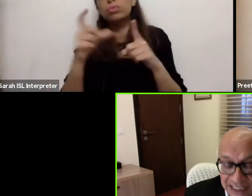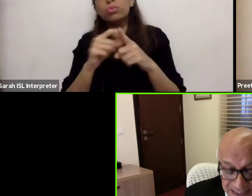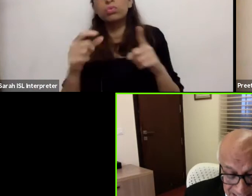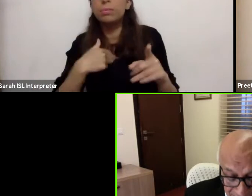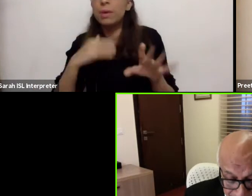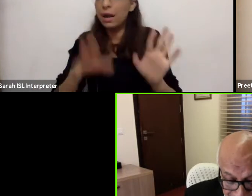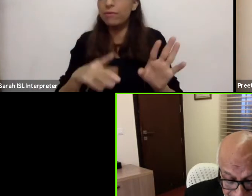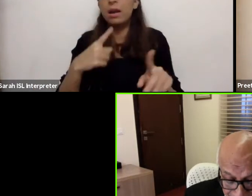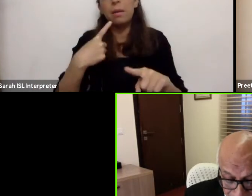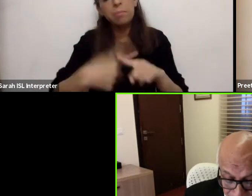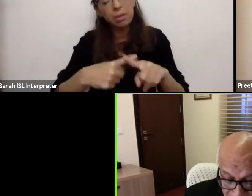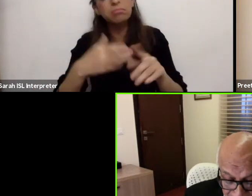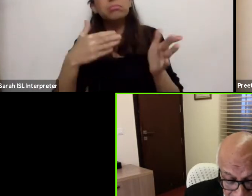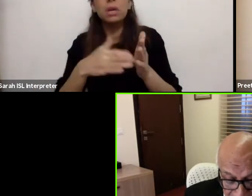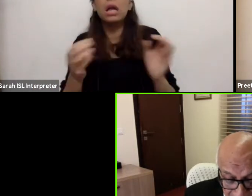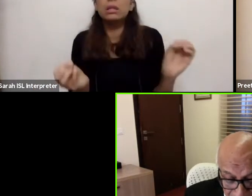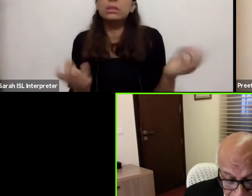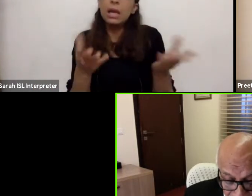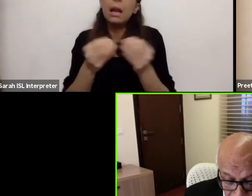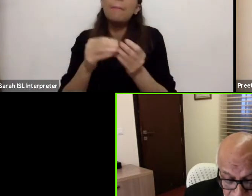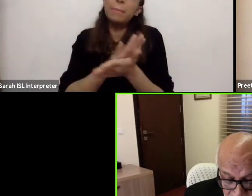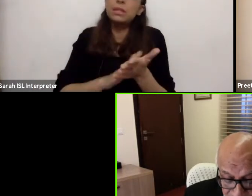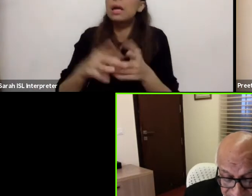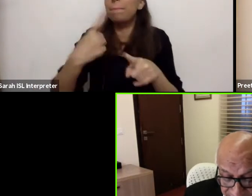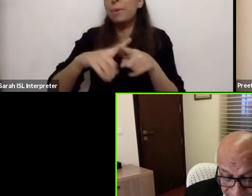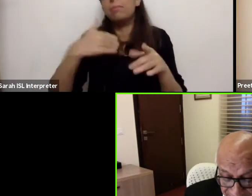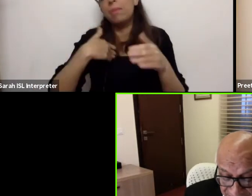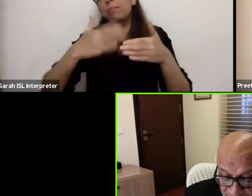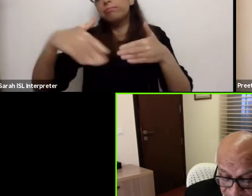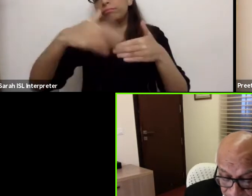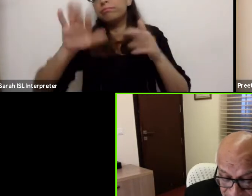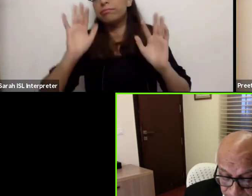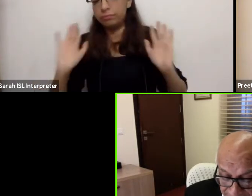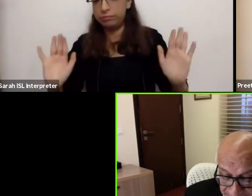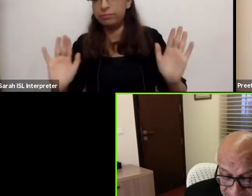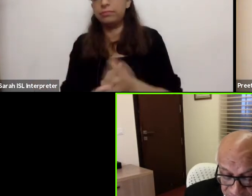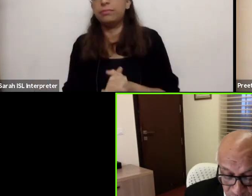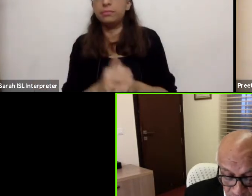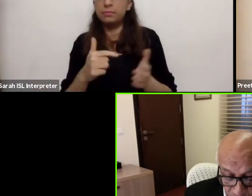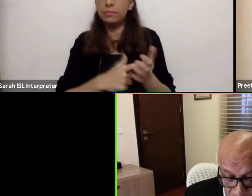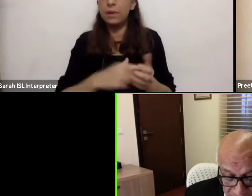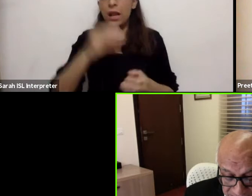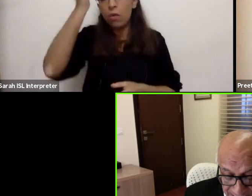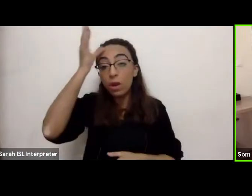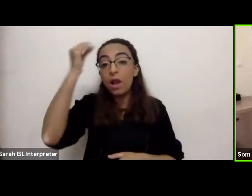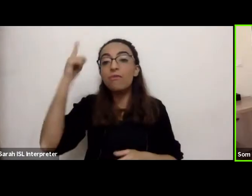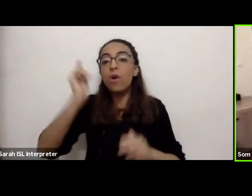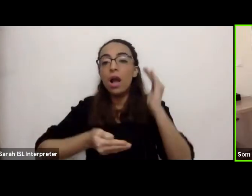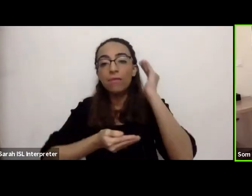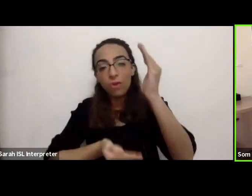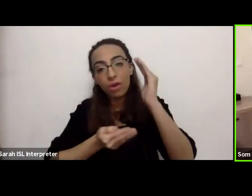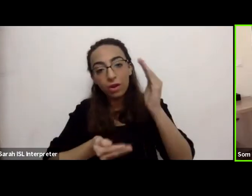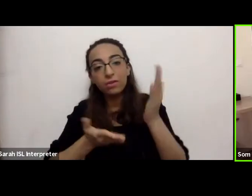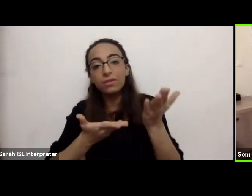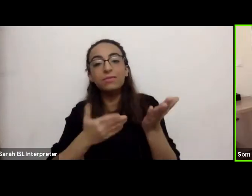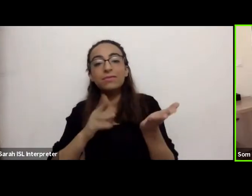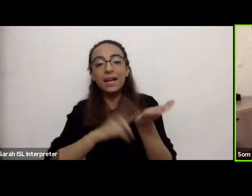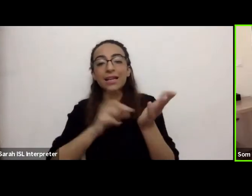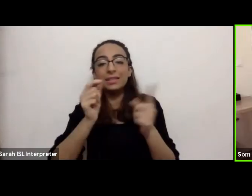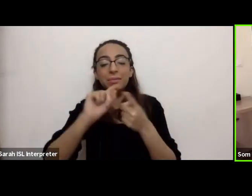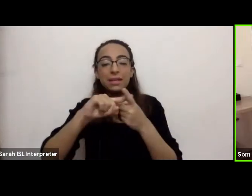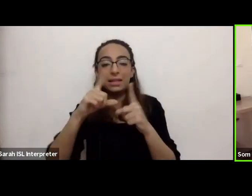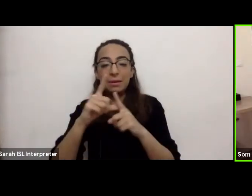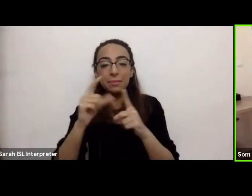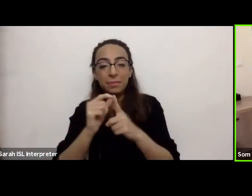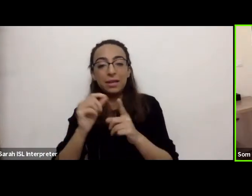I would say it's still a beginning. We also created awareness of the best practices through awards like the